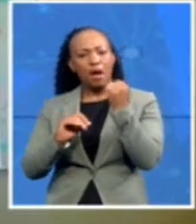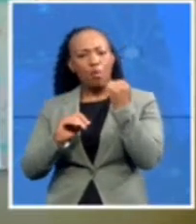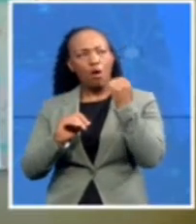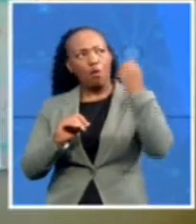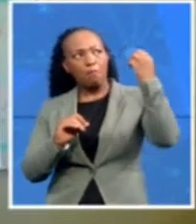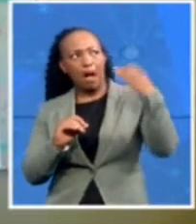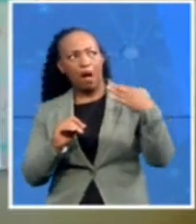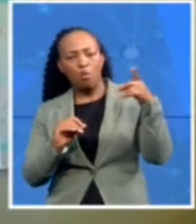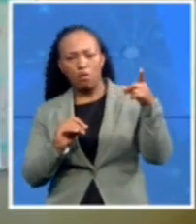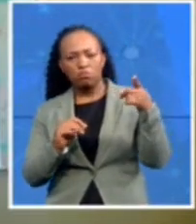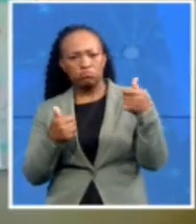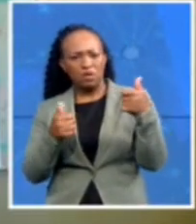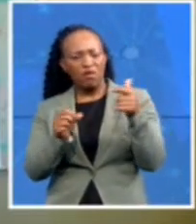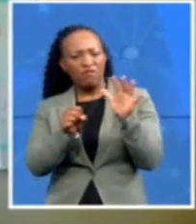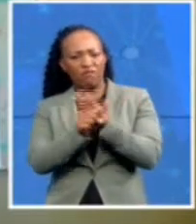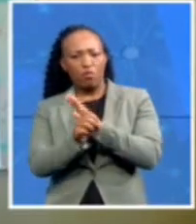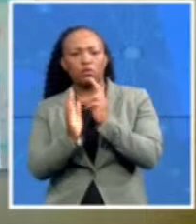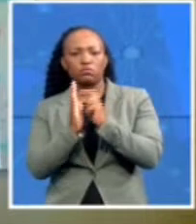Just to Sabelo's question,